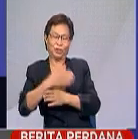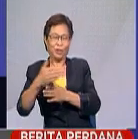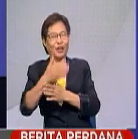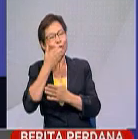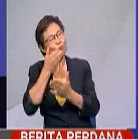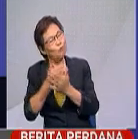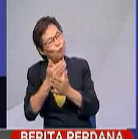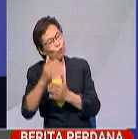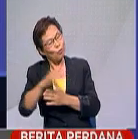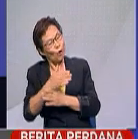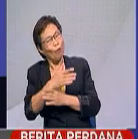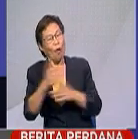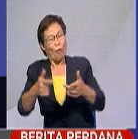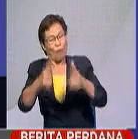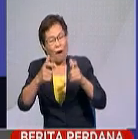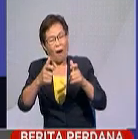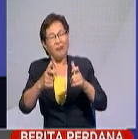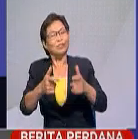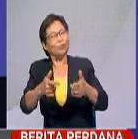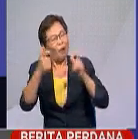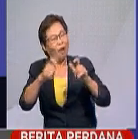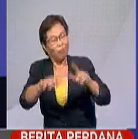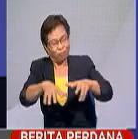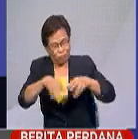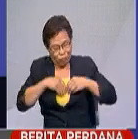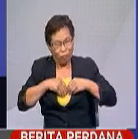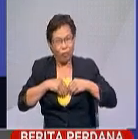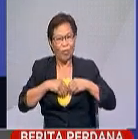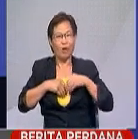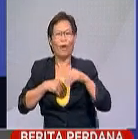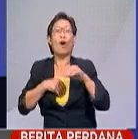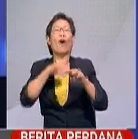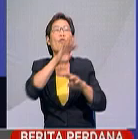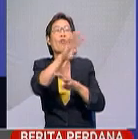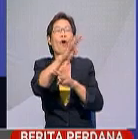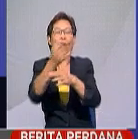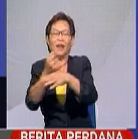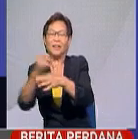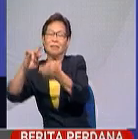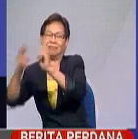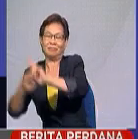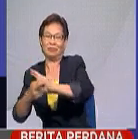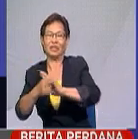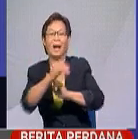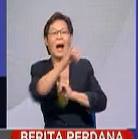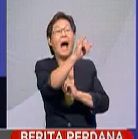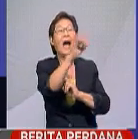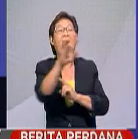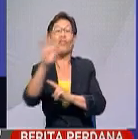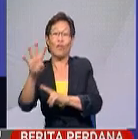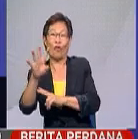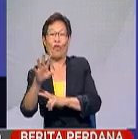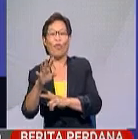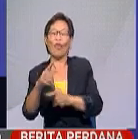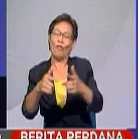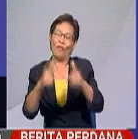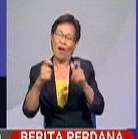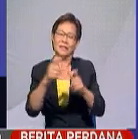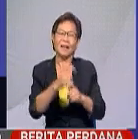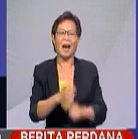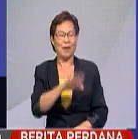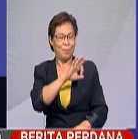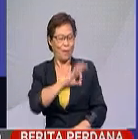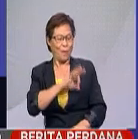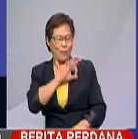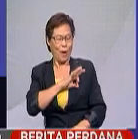will expedite the adoption of the fourth industrial revolution and unlock the benefit